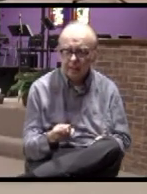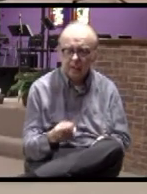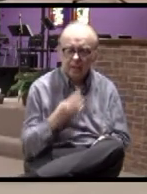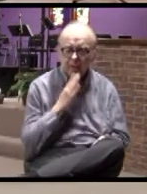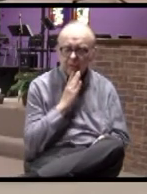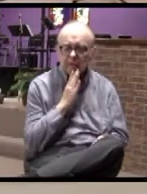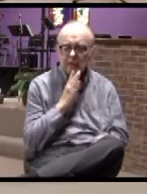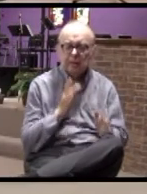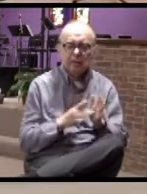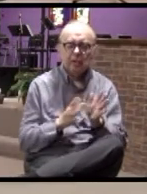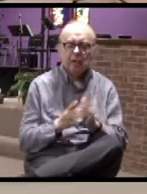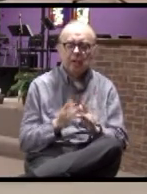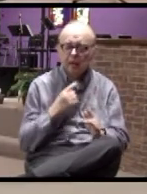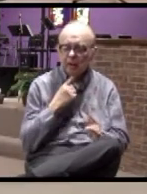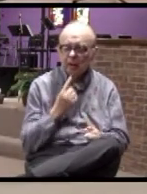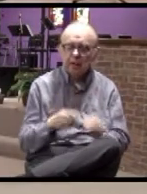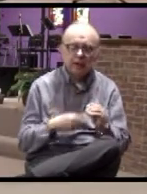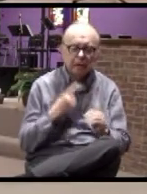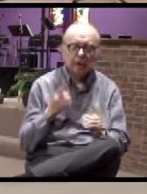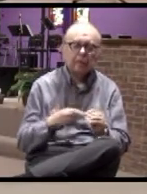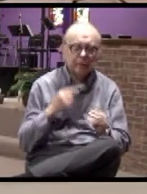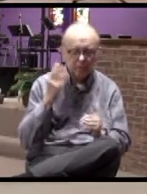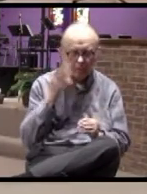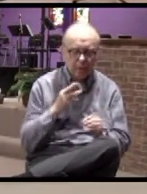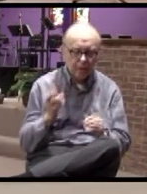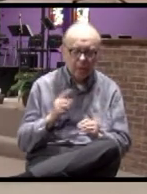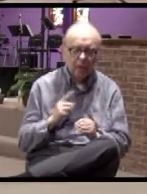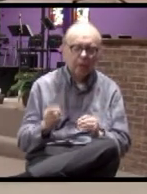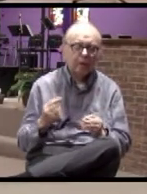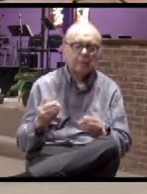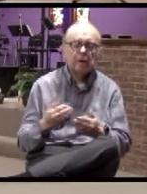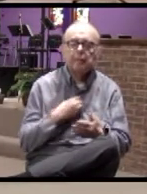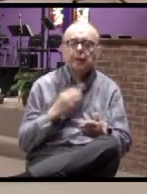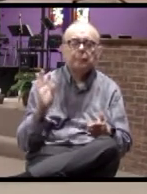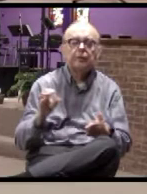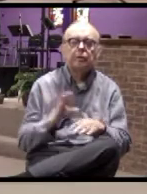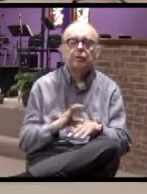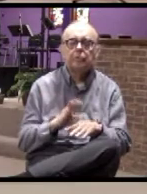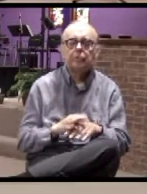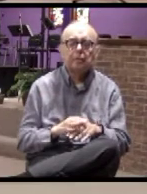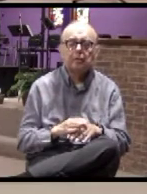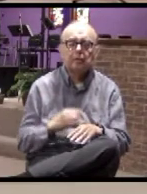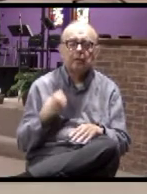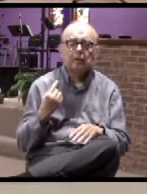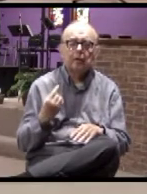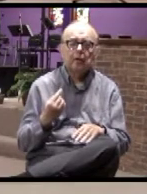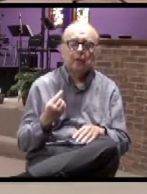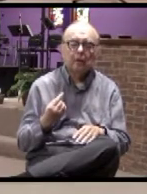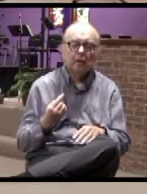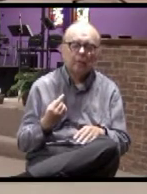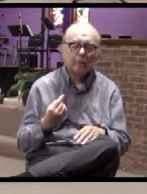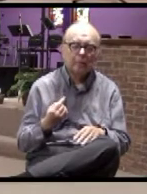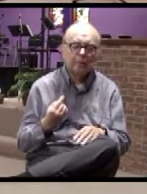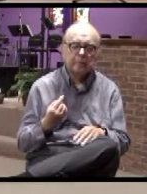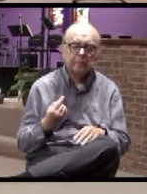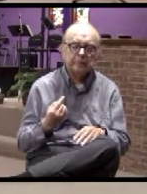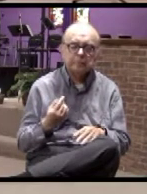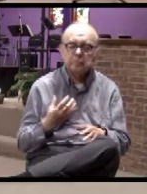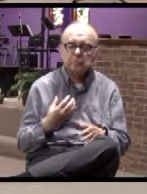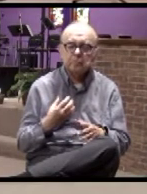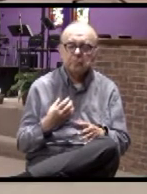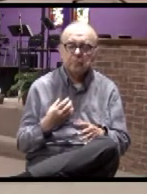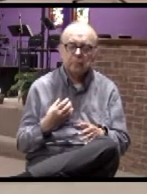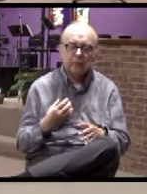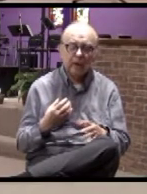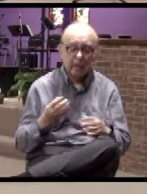talked to Jesus, and he told me not to worry about becoming a member of your church. We did, preacher, a